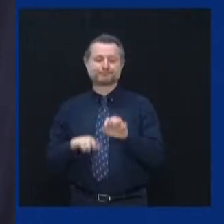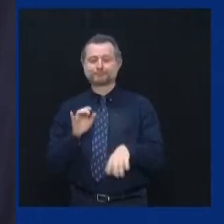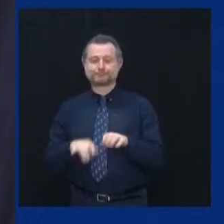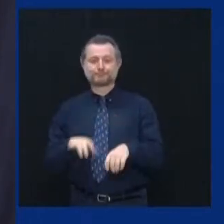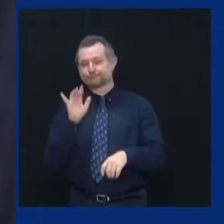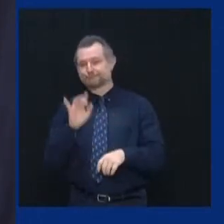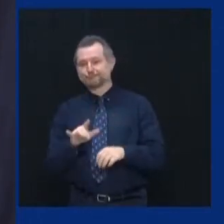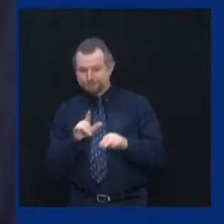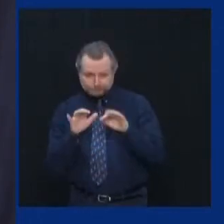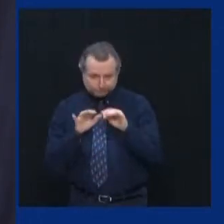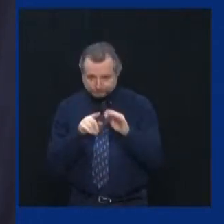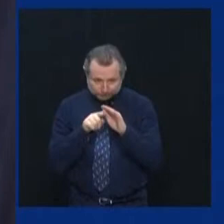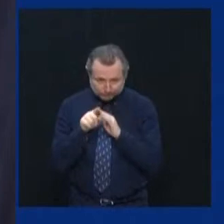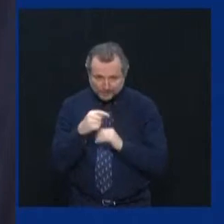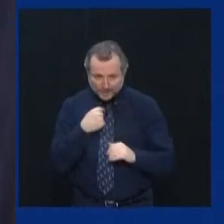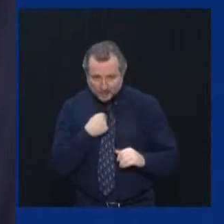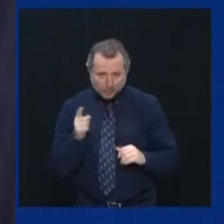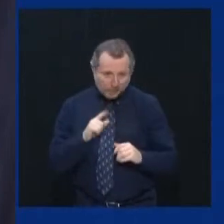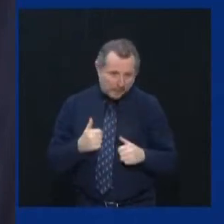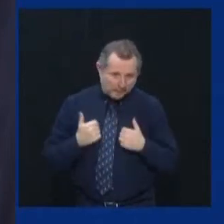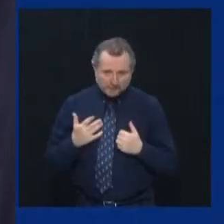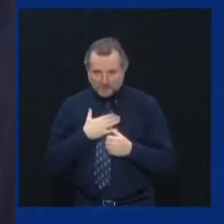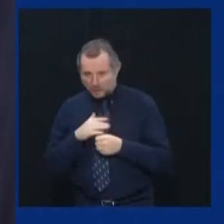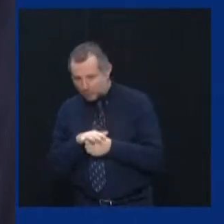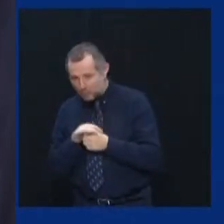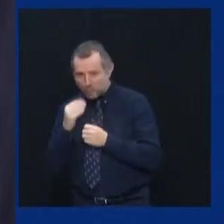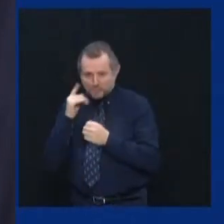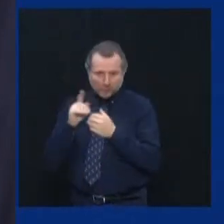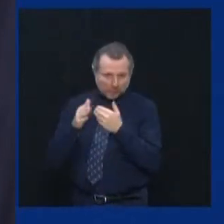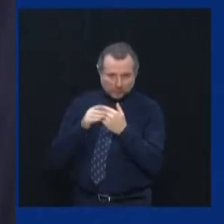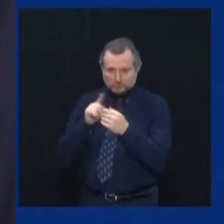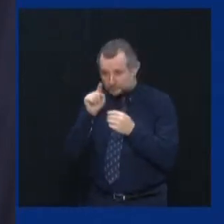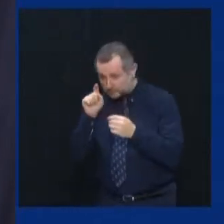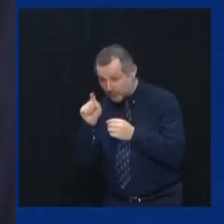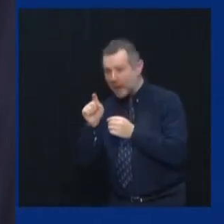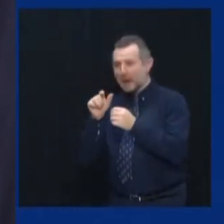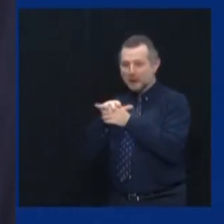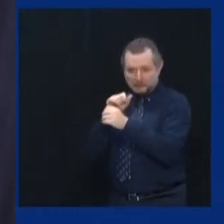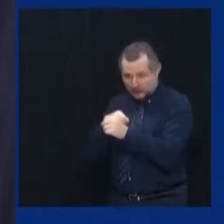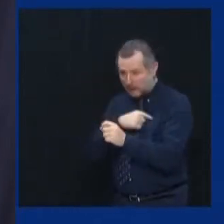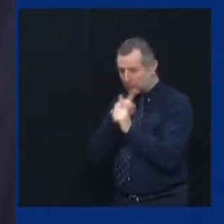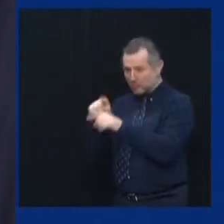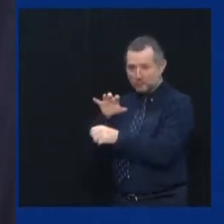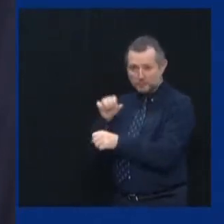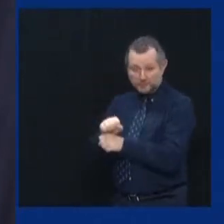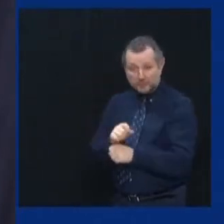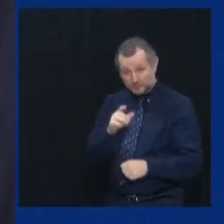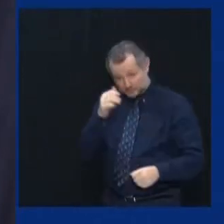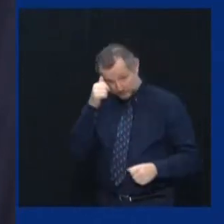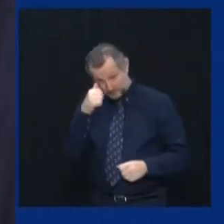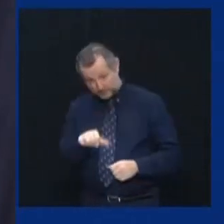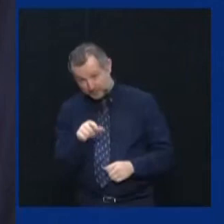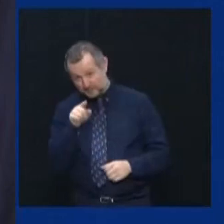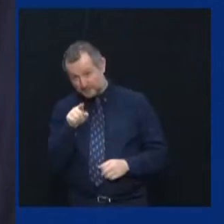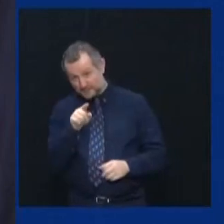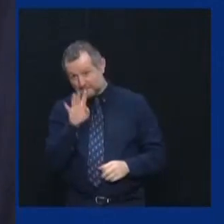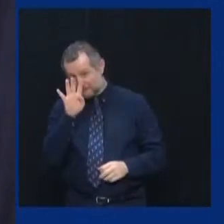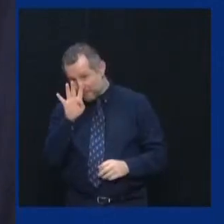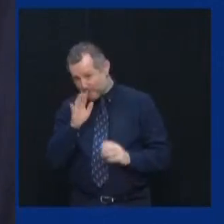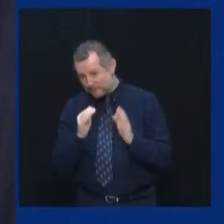appointment. We're talking about 4 million people, right? And even though